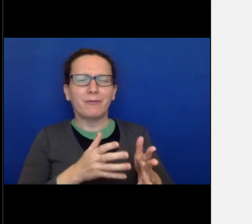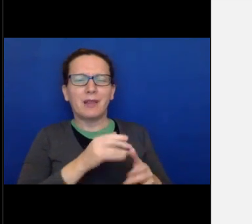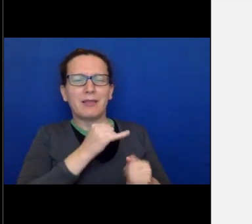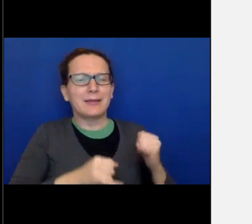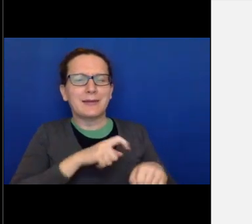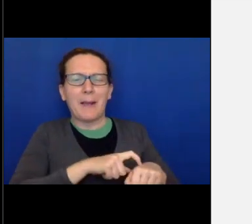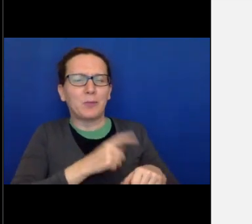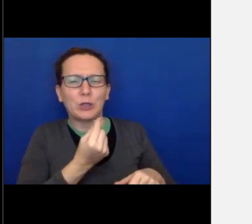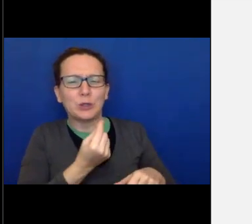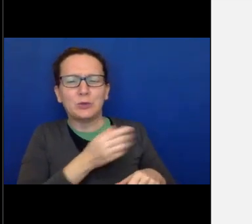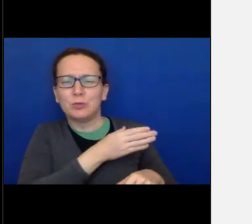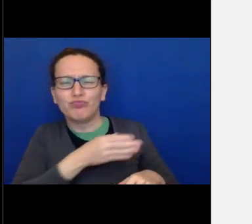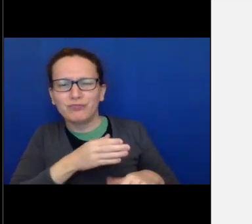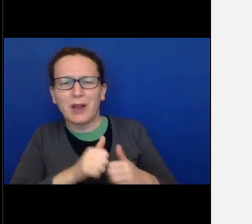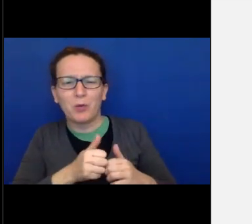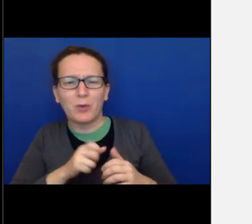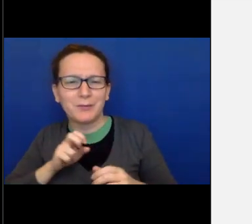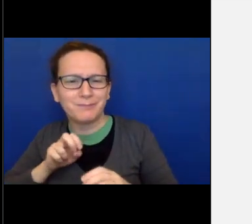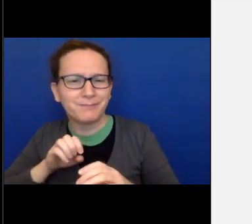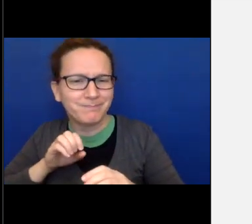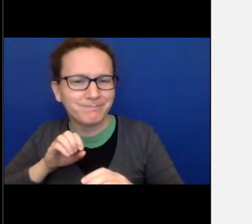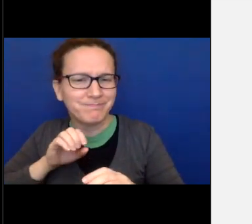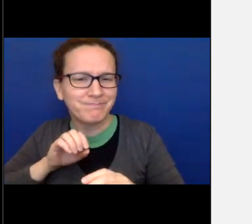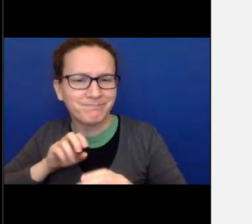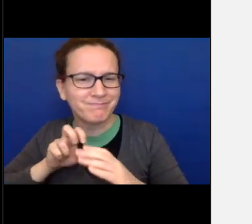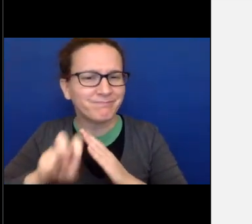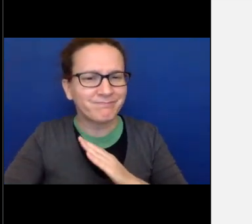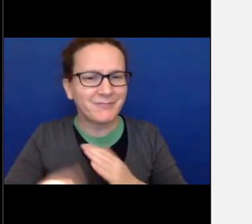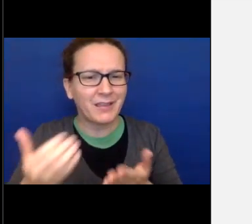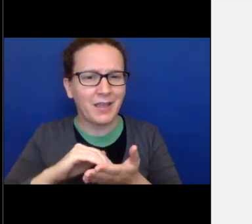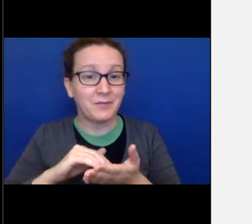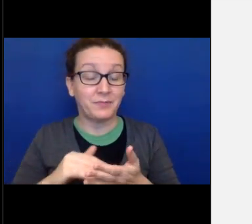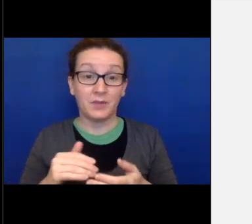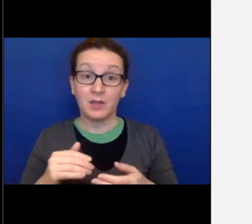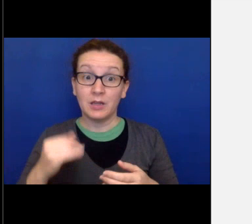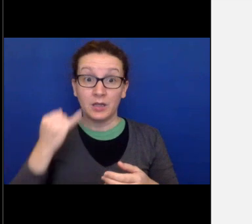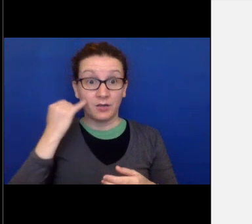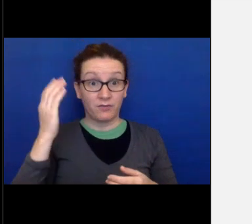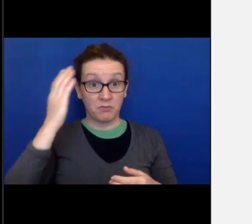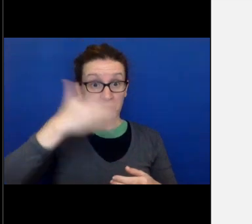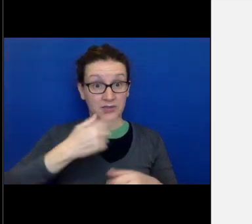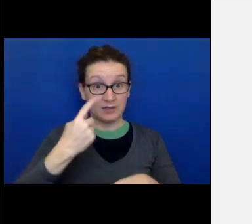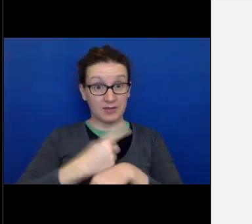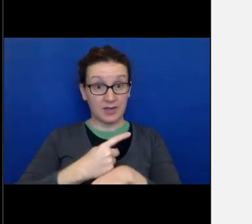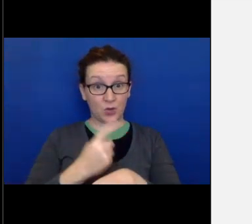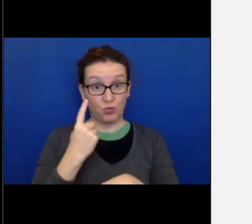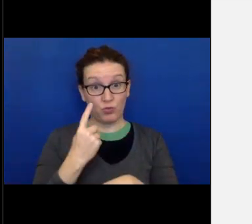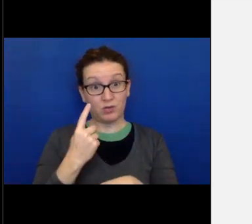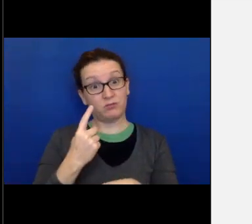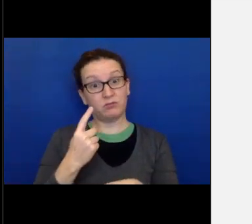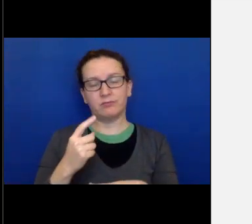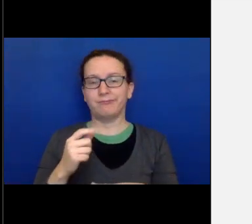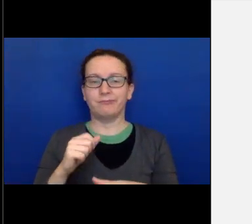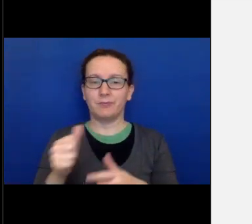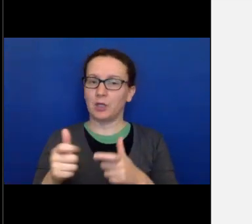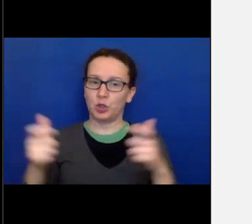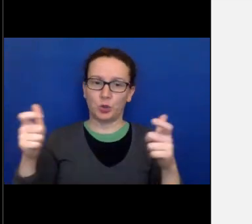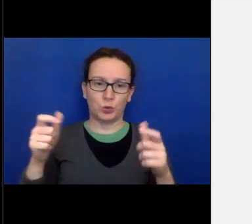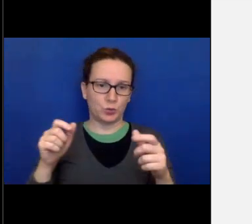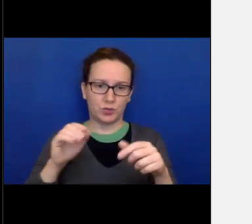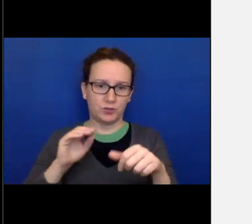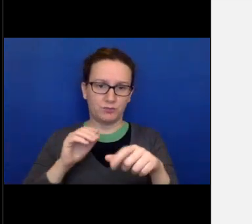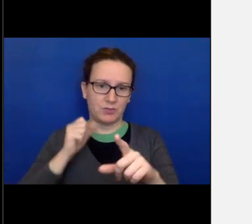little bit every day for that reason, as well as if I have to miss a day, right? It doesn't make a huge difference